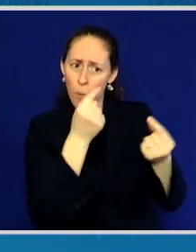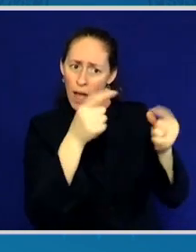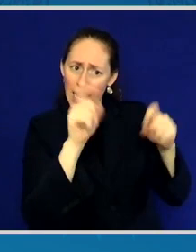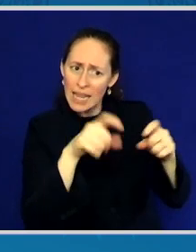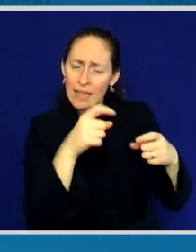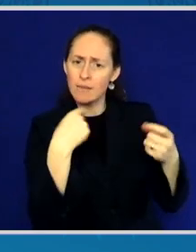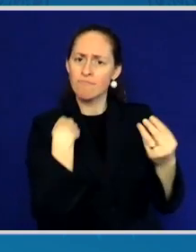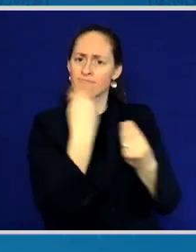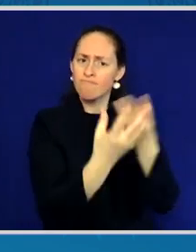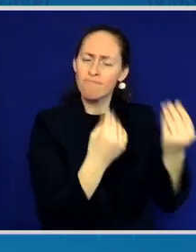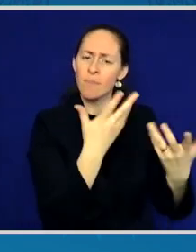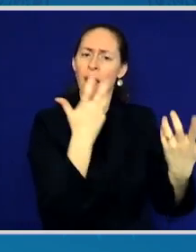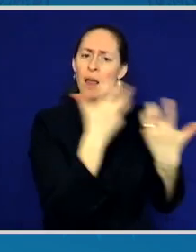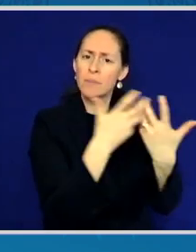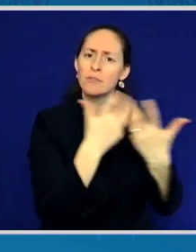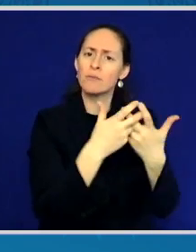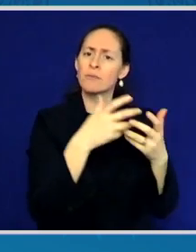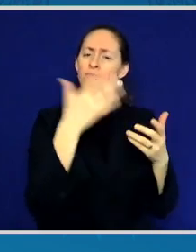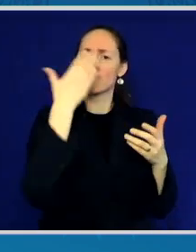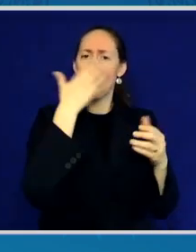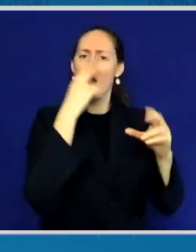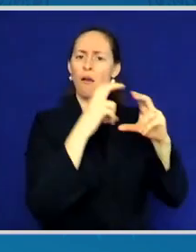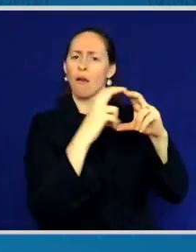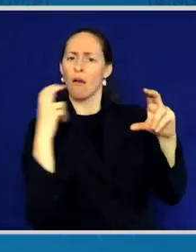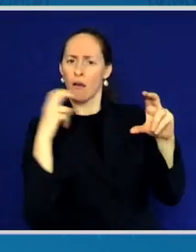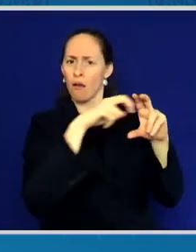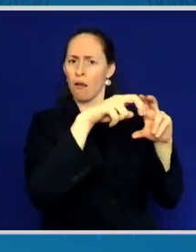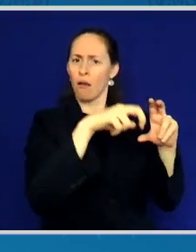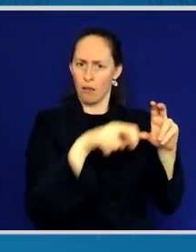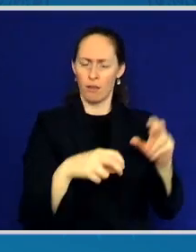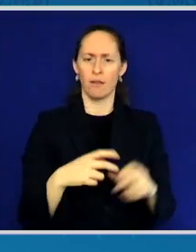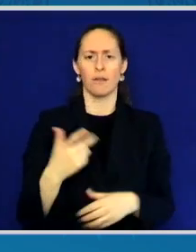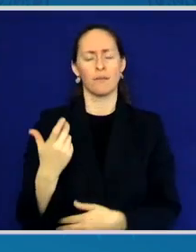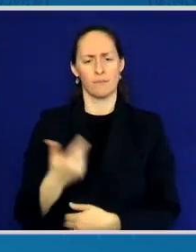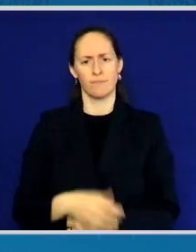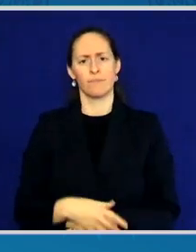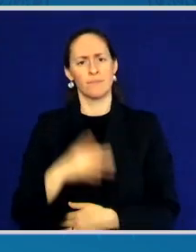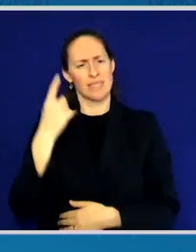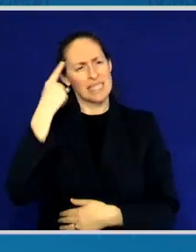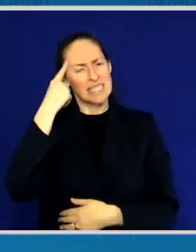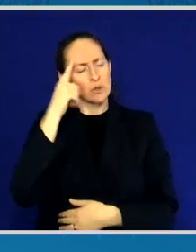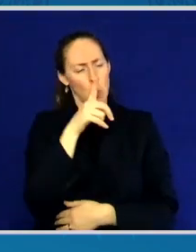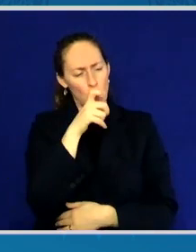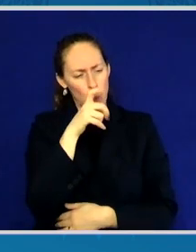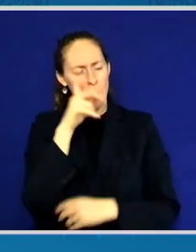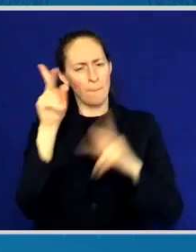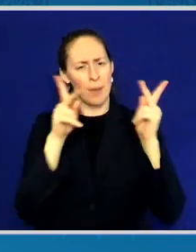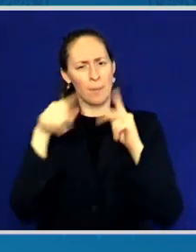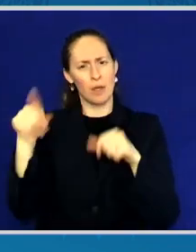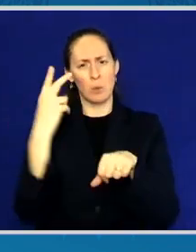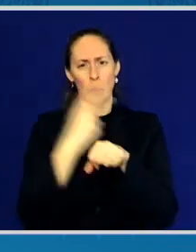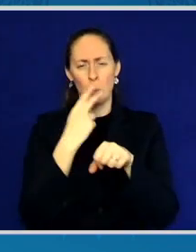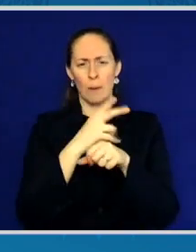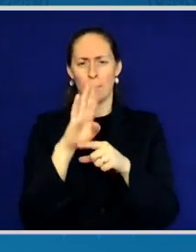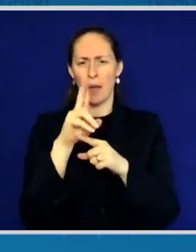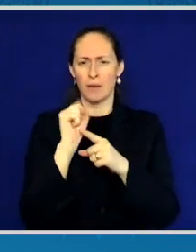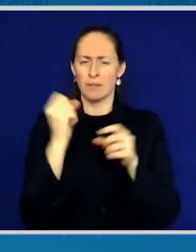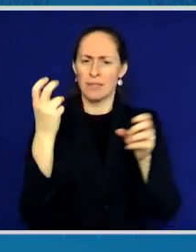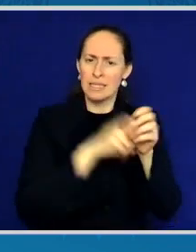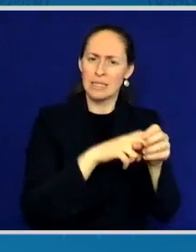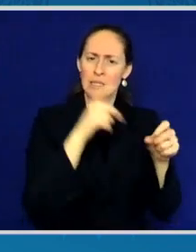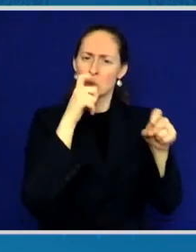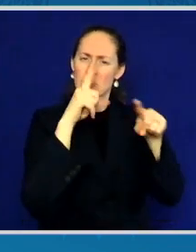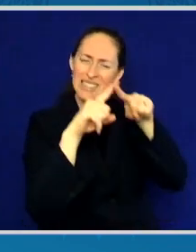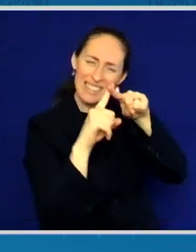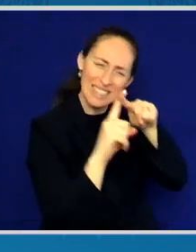the majority of the users, who are the end users, and include that. It's a both and, it's not an either or. So how do we expand transportation for people who